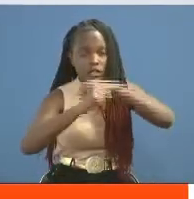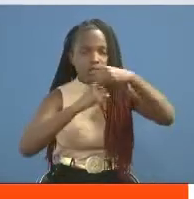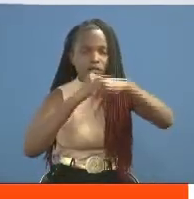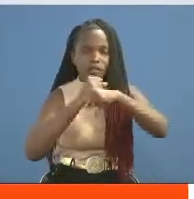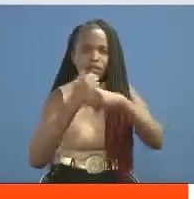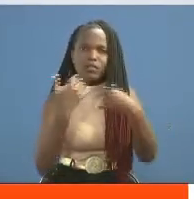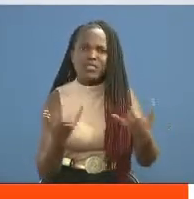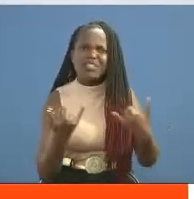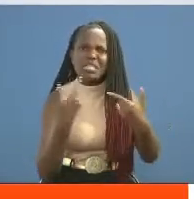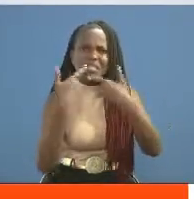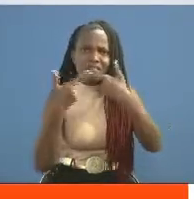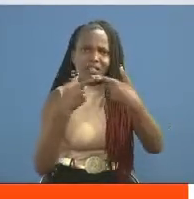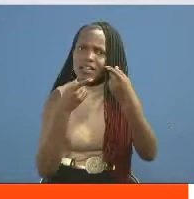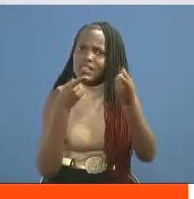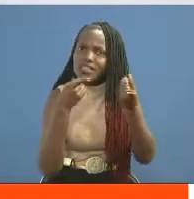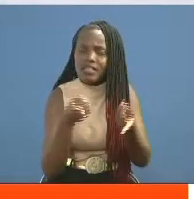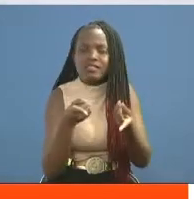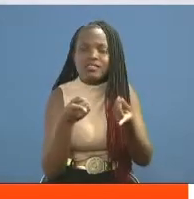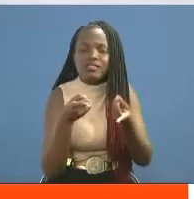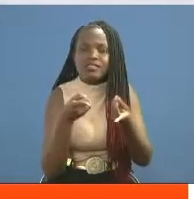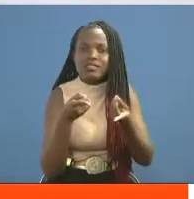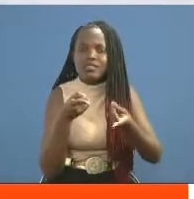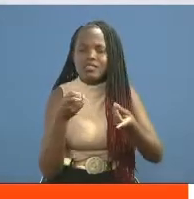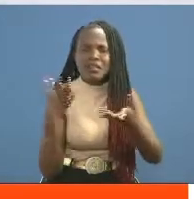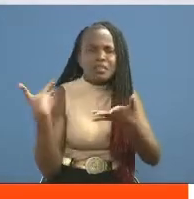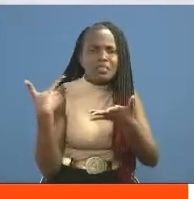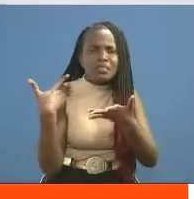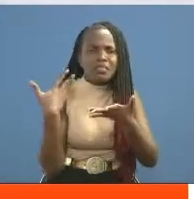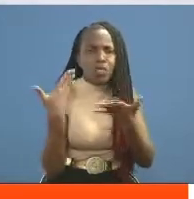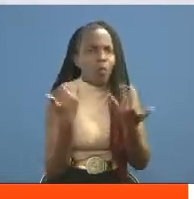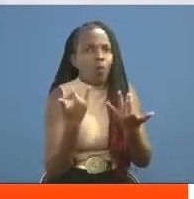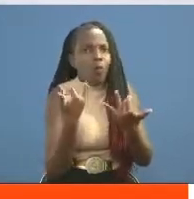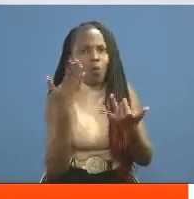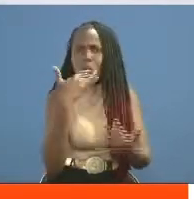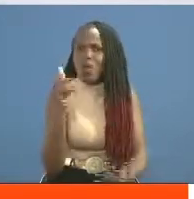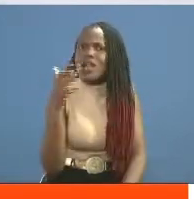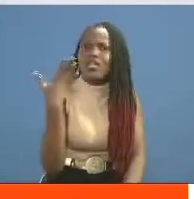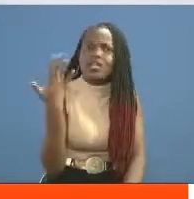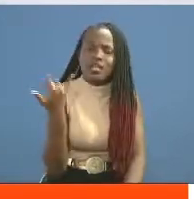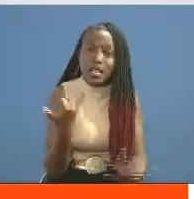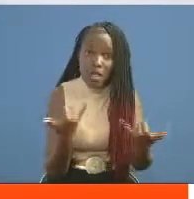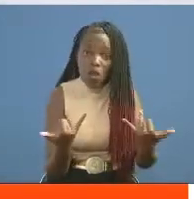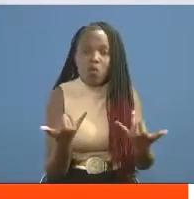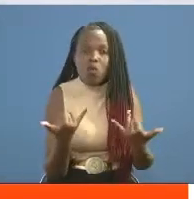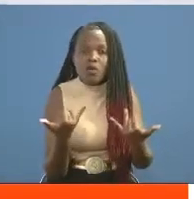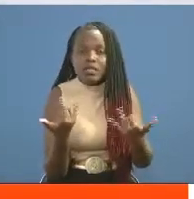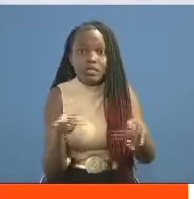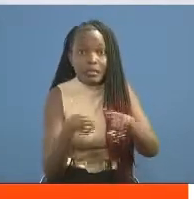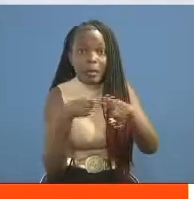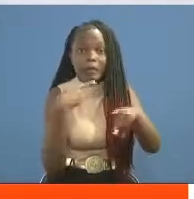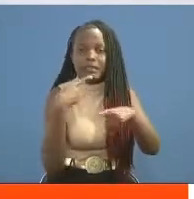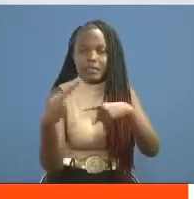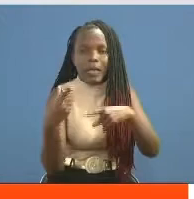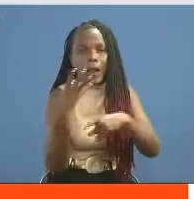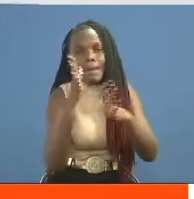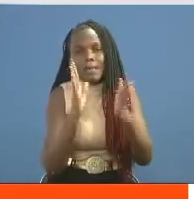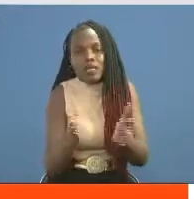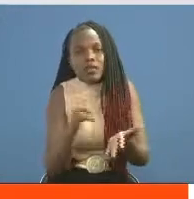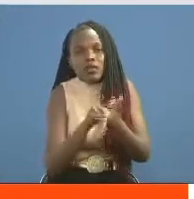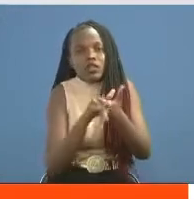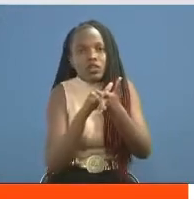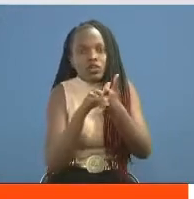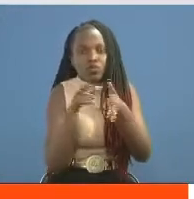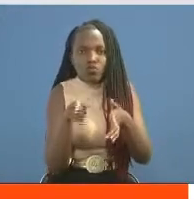nini hakuyazungumza mambo anazungumza kwa sasa? Hiyo ni sawa na kumwambia mtu